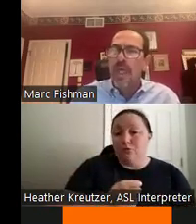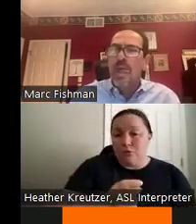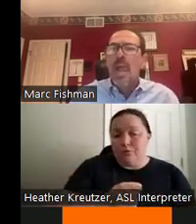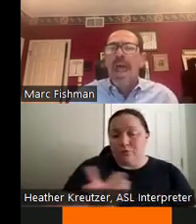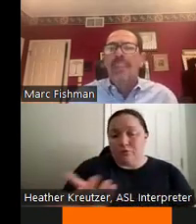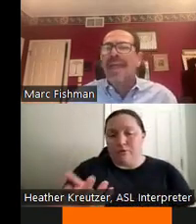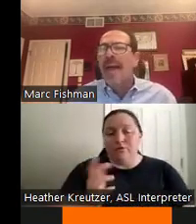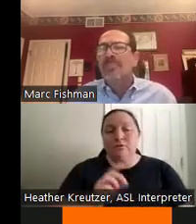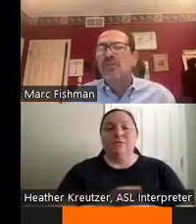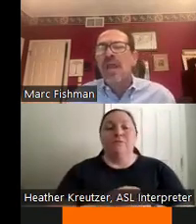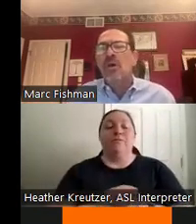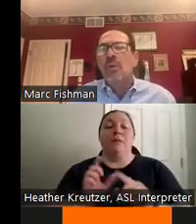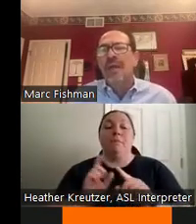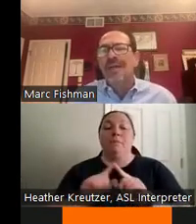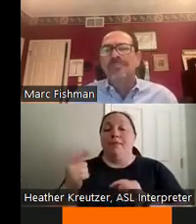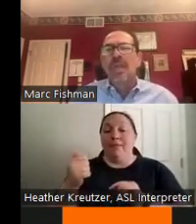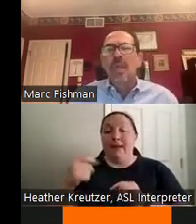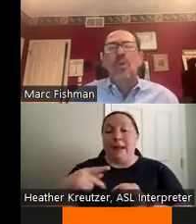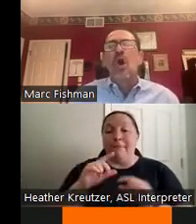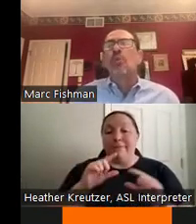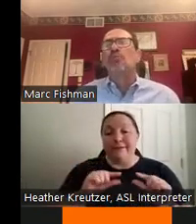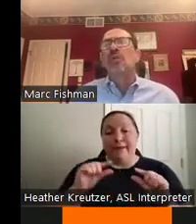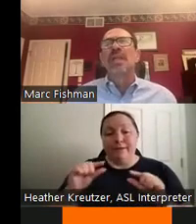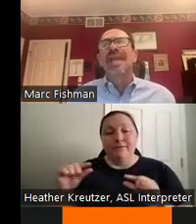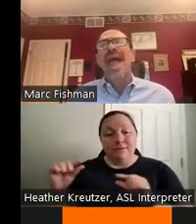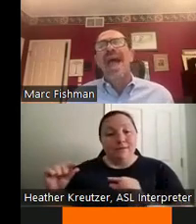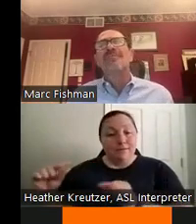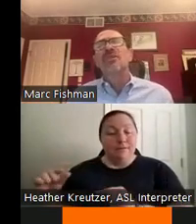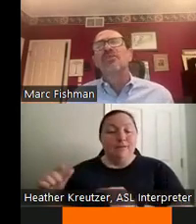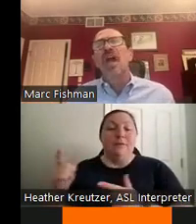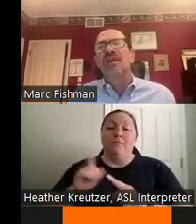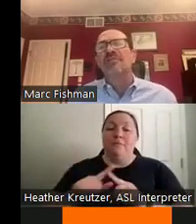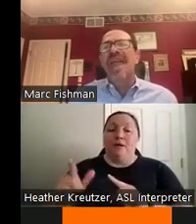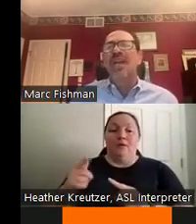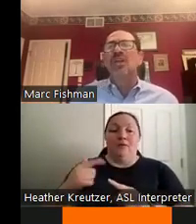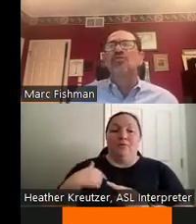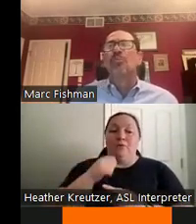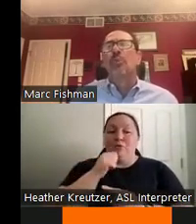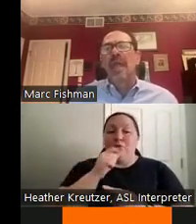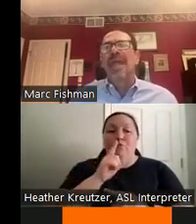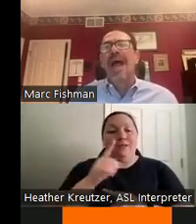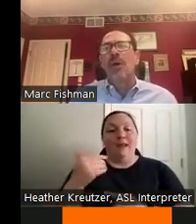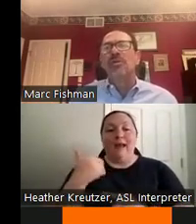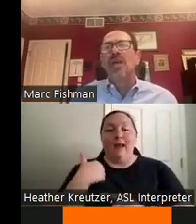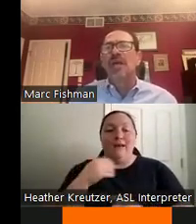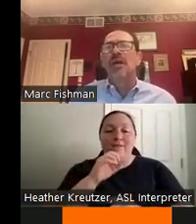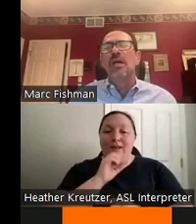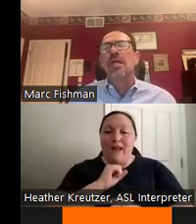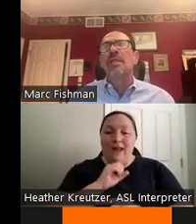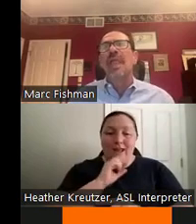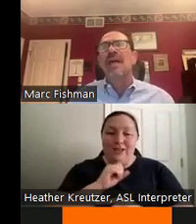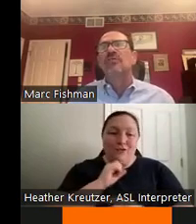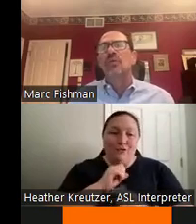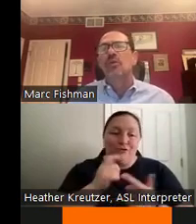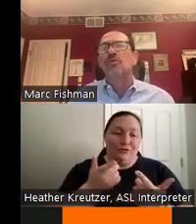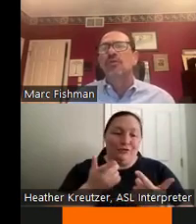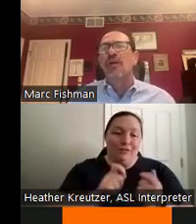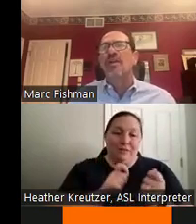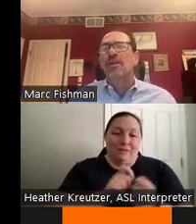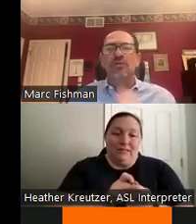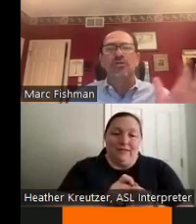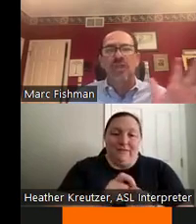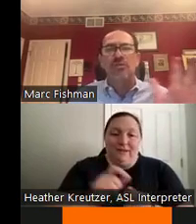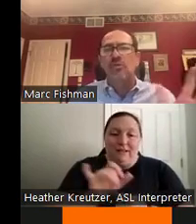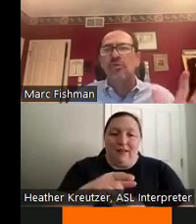crisis. And the gap is narrowing. We don't really have this kind of age breakout data in the last few years